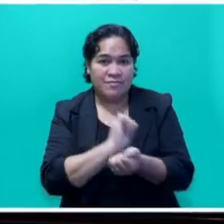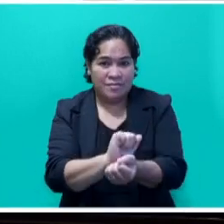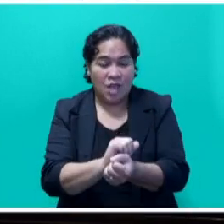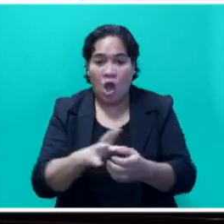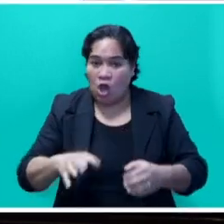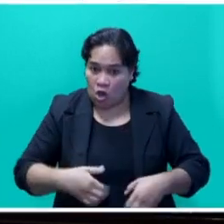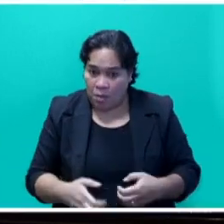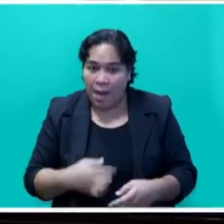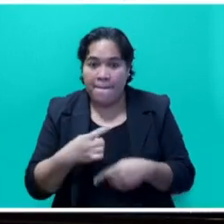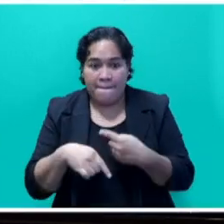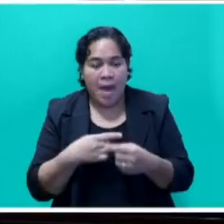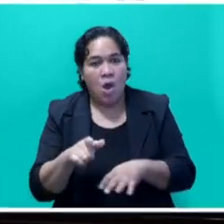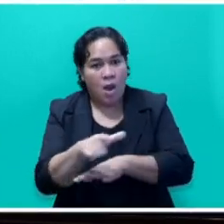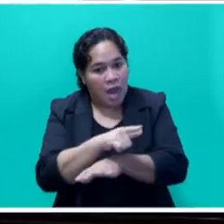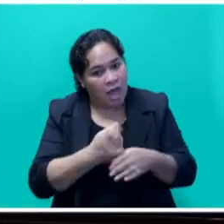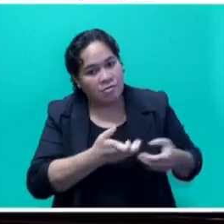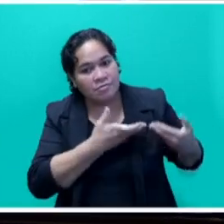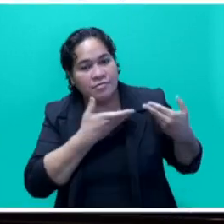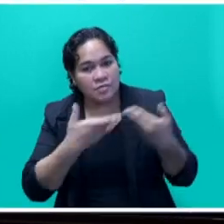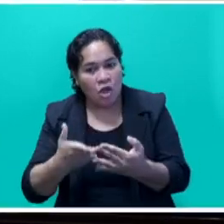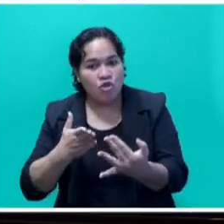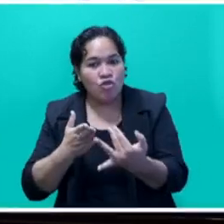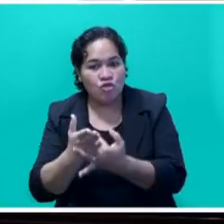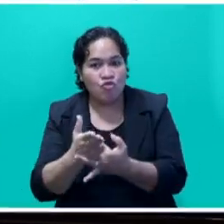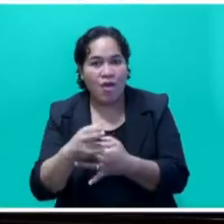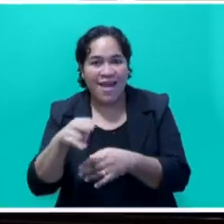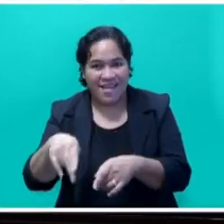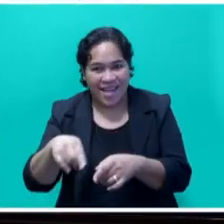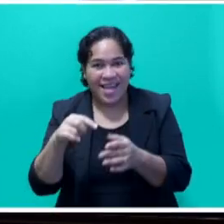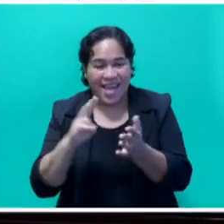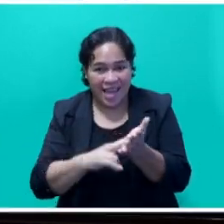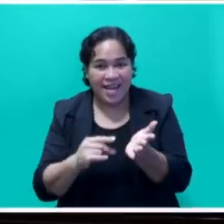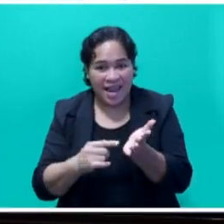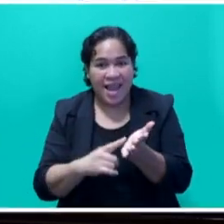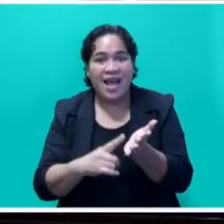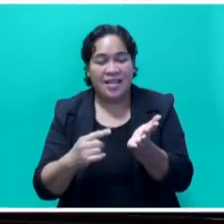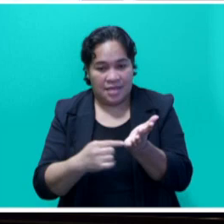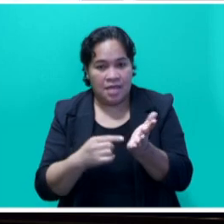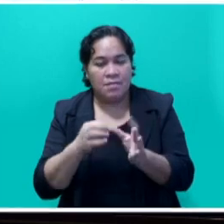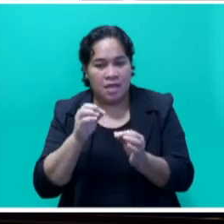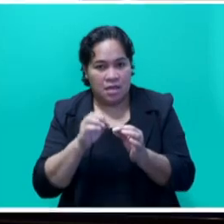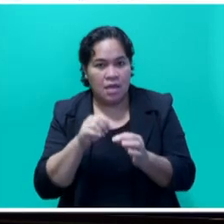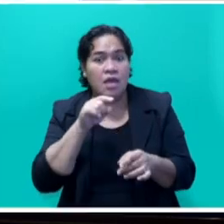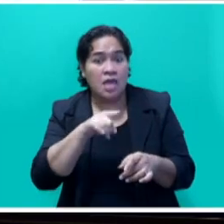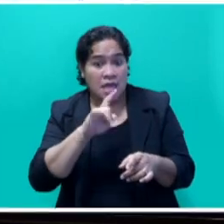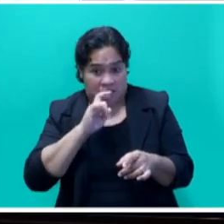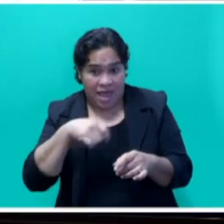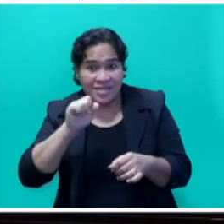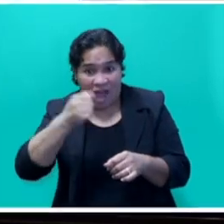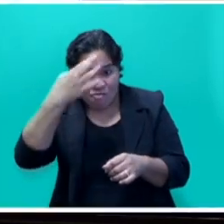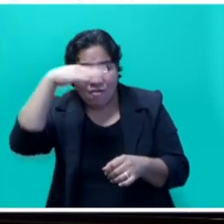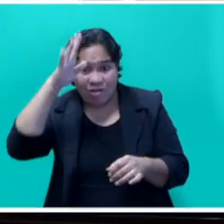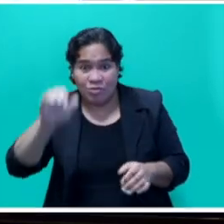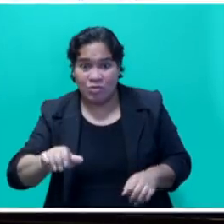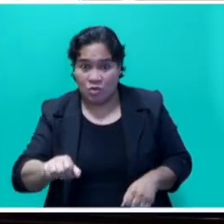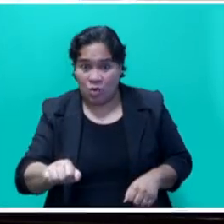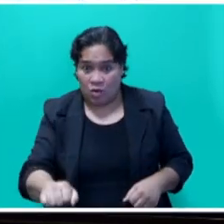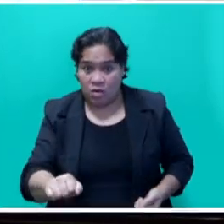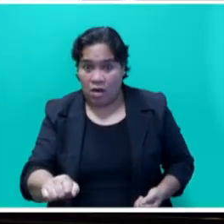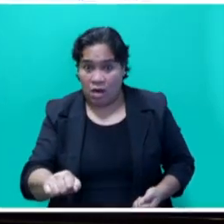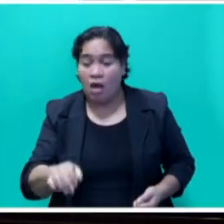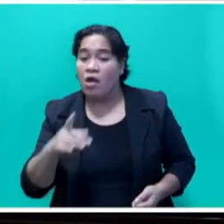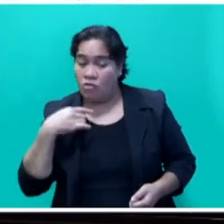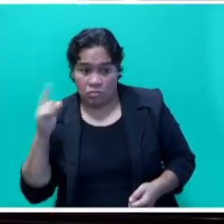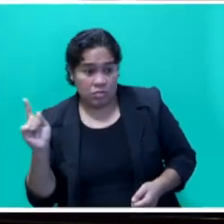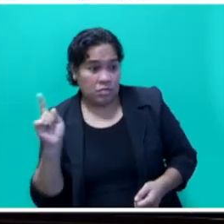land allocation. Through the Native Lands Commission. Yes, Ratusukuna did go around, but if you go to the western side in particular, many people will still